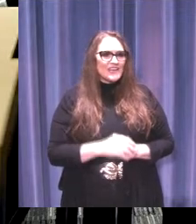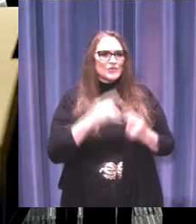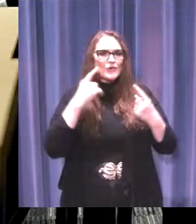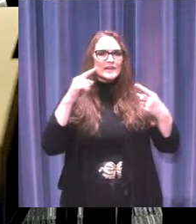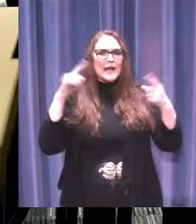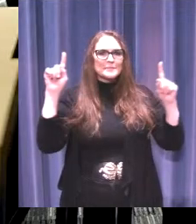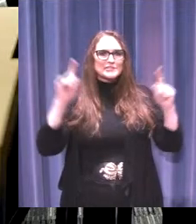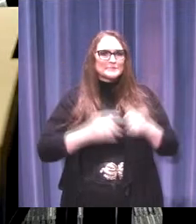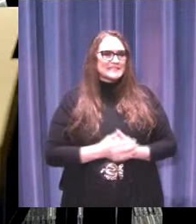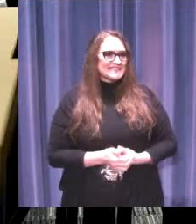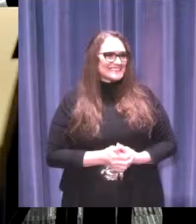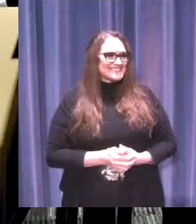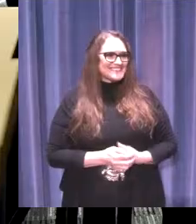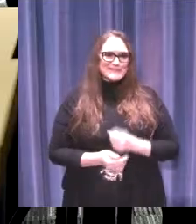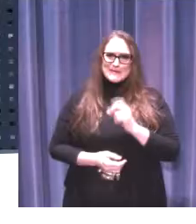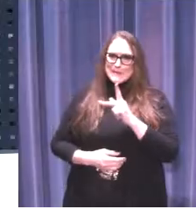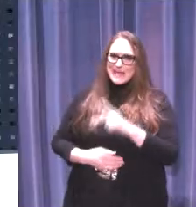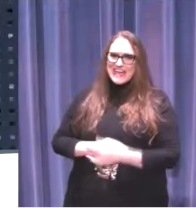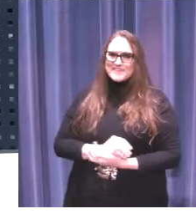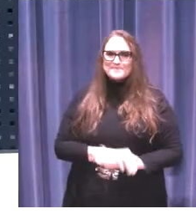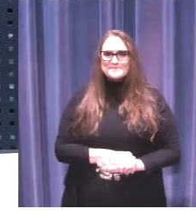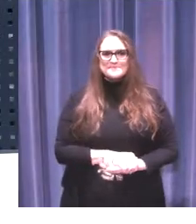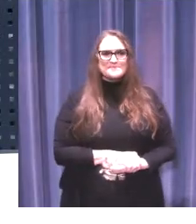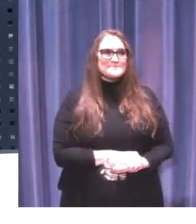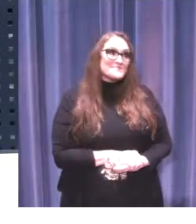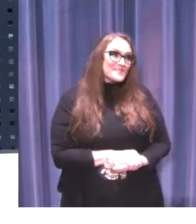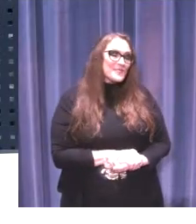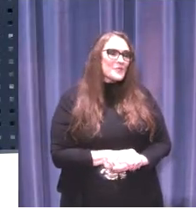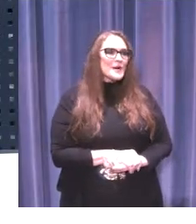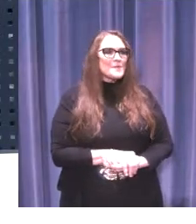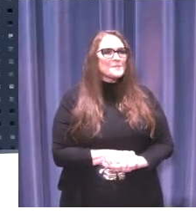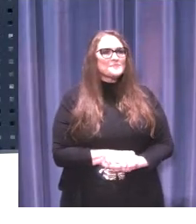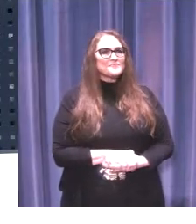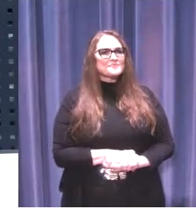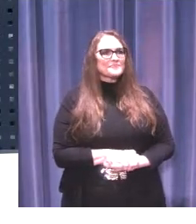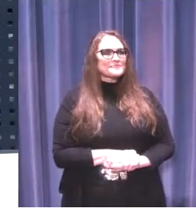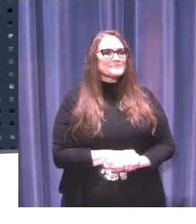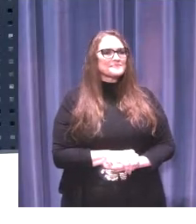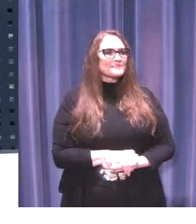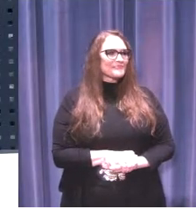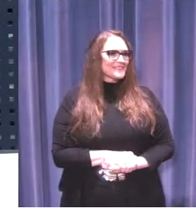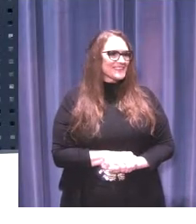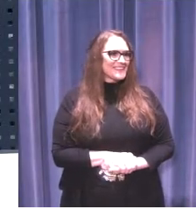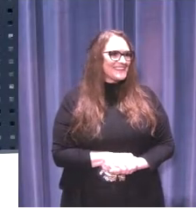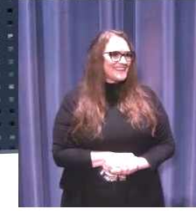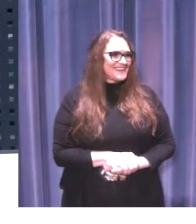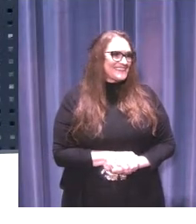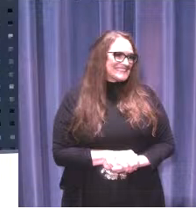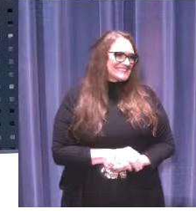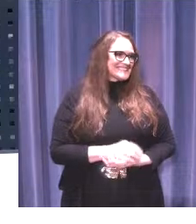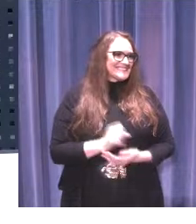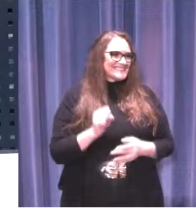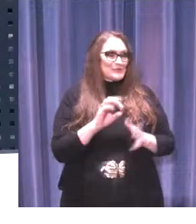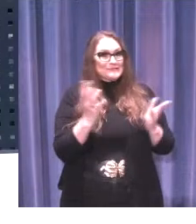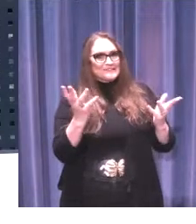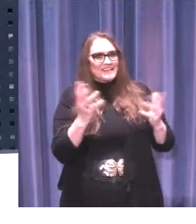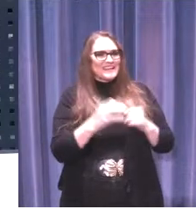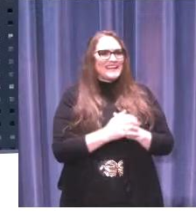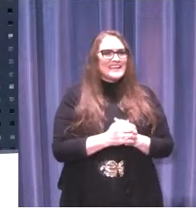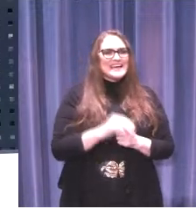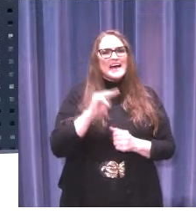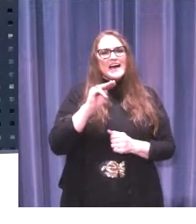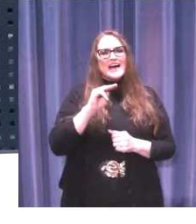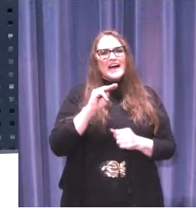accomplishments. Okay. Well, I was Mott Fellow